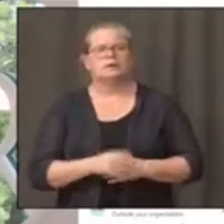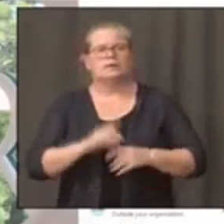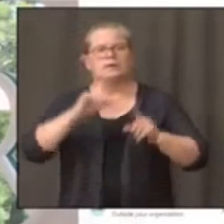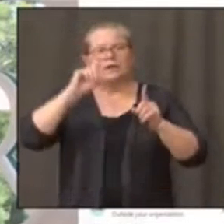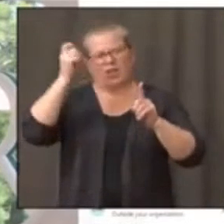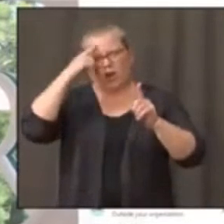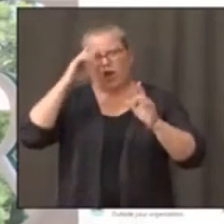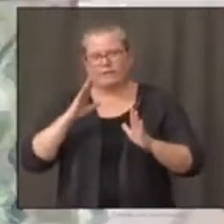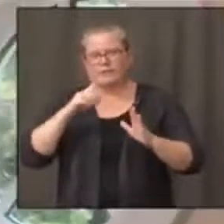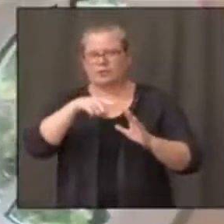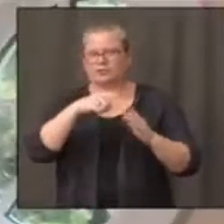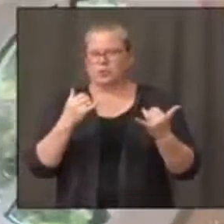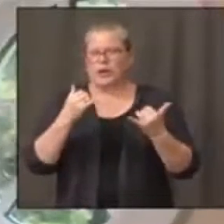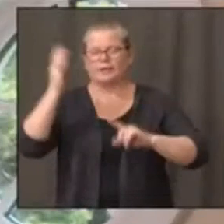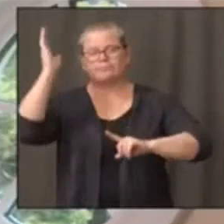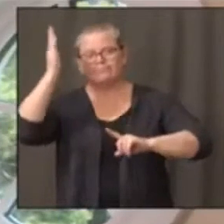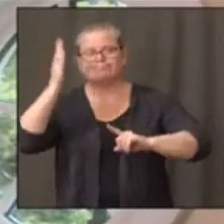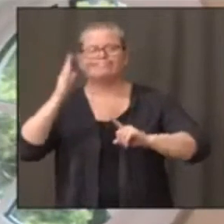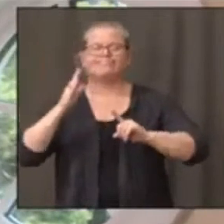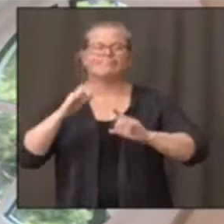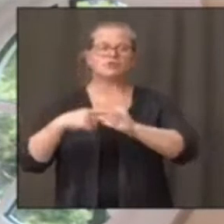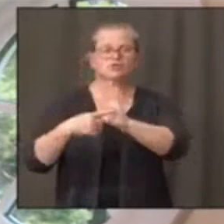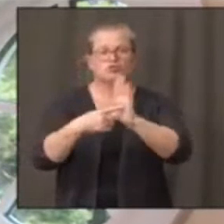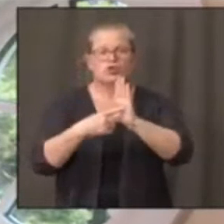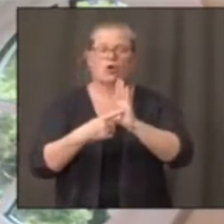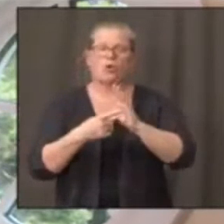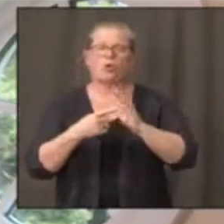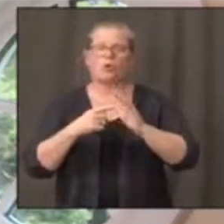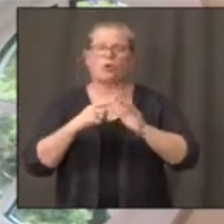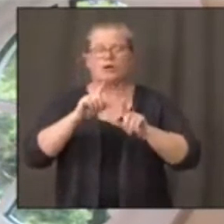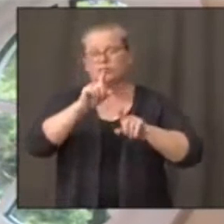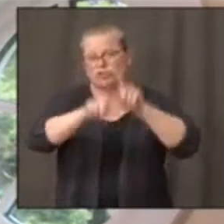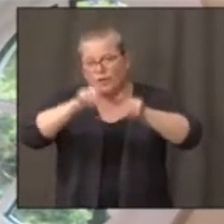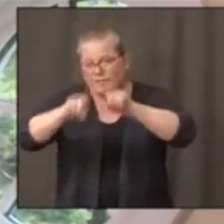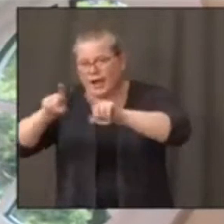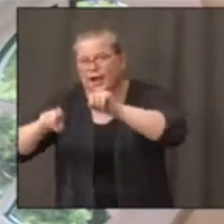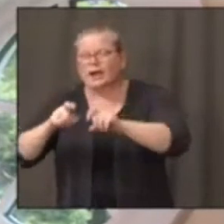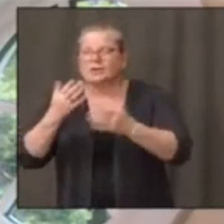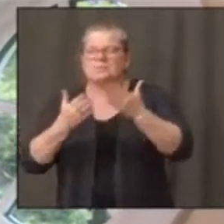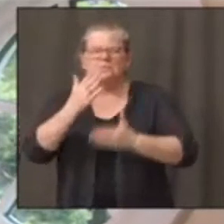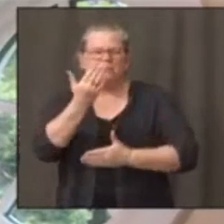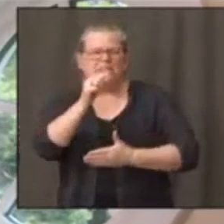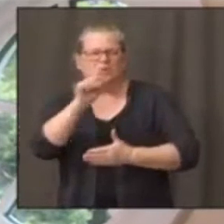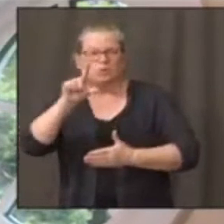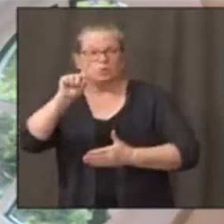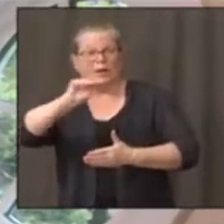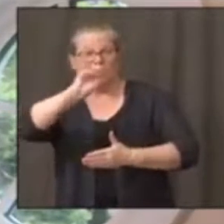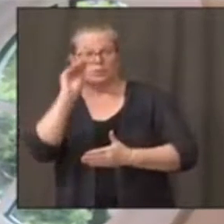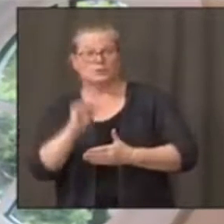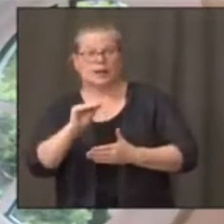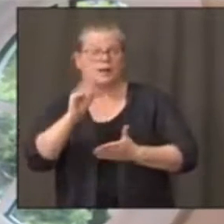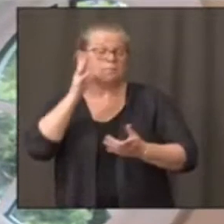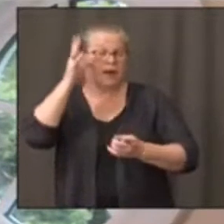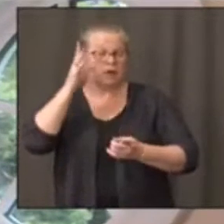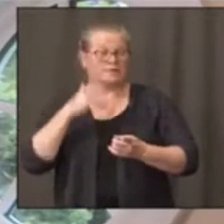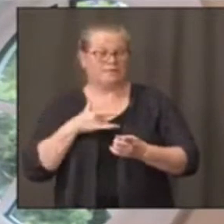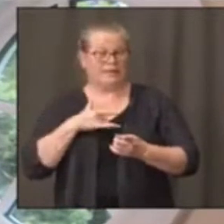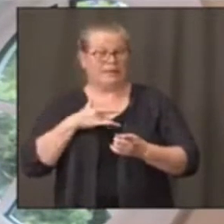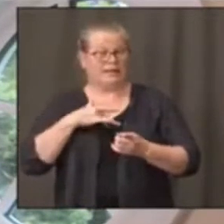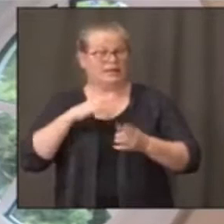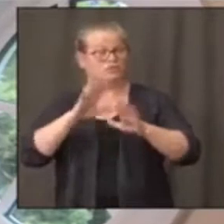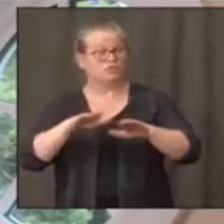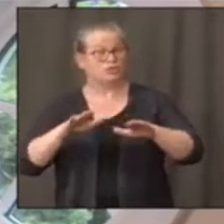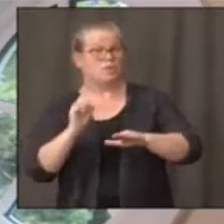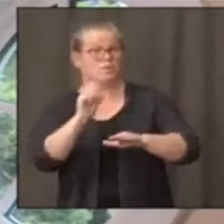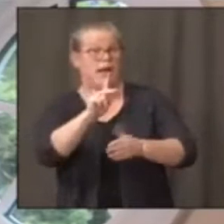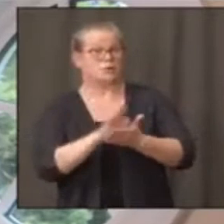of parents might not want their students in the classroom starting the school year. Do you think that's a